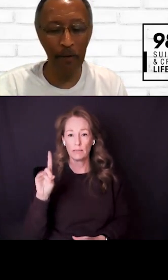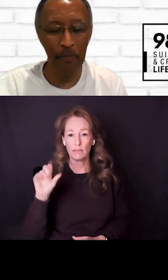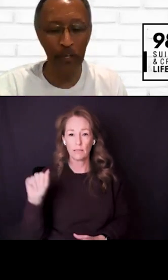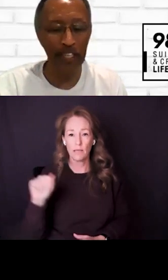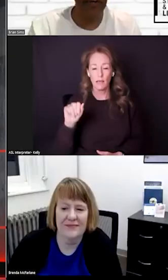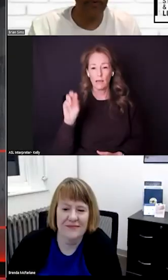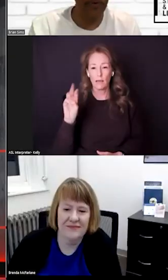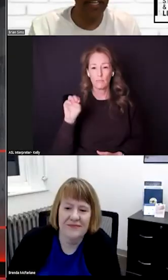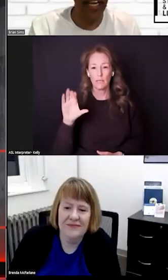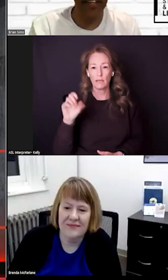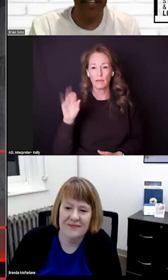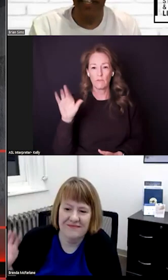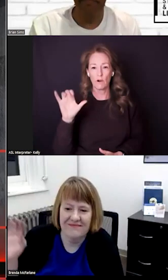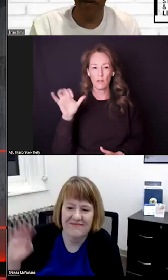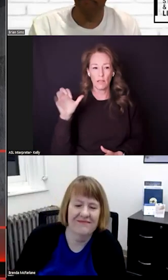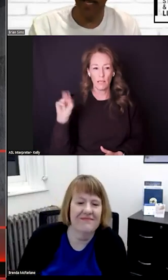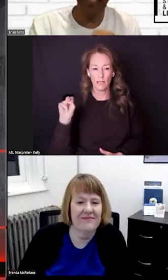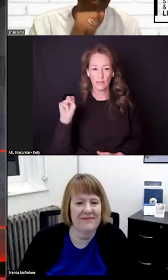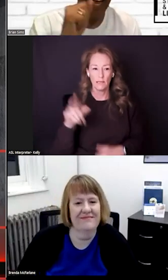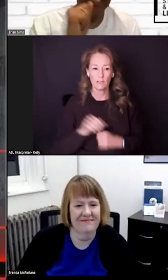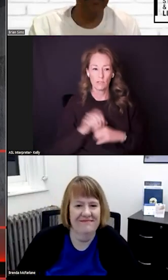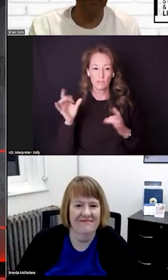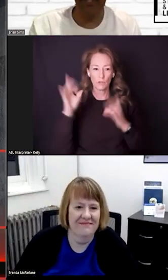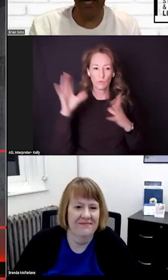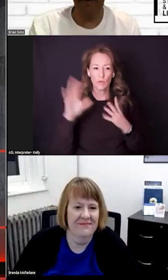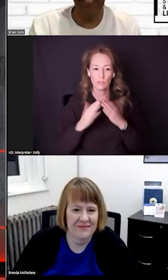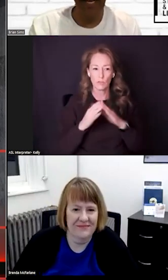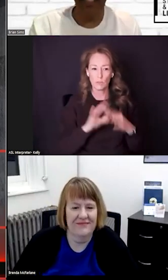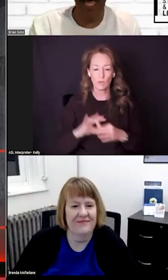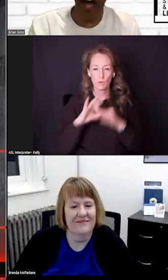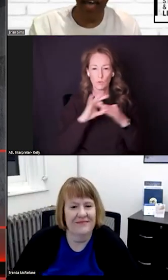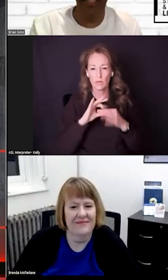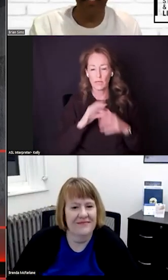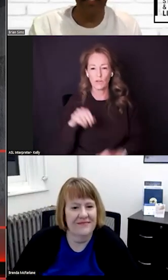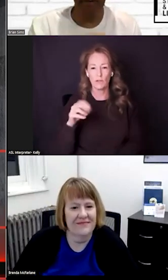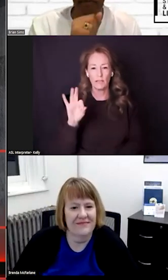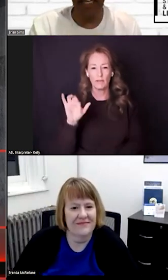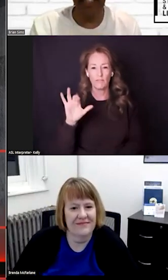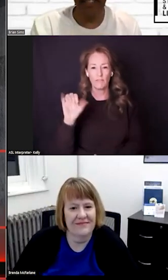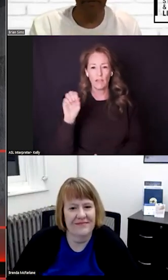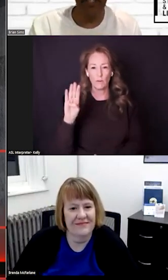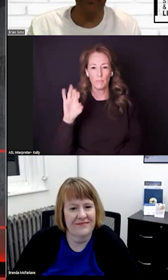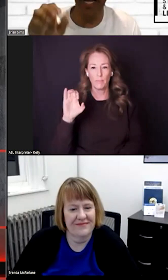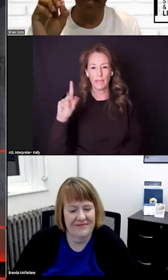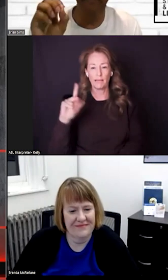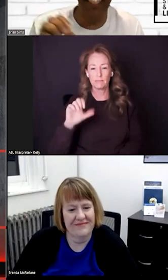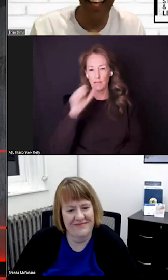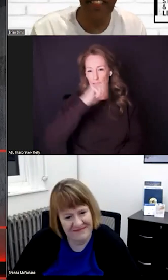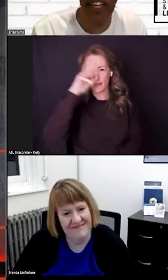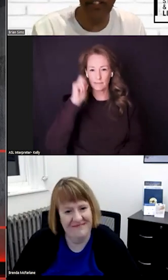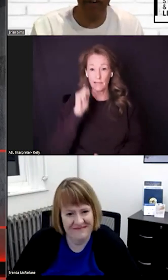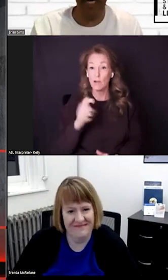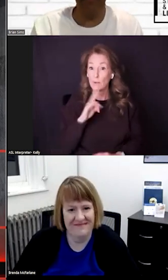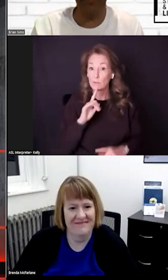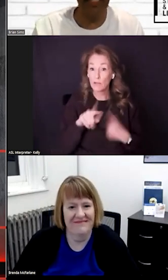Now community coordinator in Fairbanks, Alaska. And we were talking about just how hot it is in Fairbanks at this point. So Brenda,